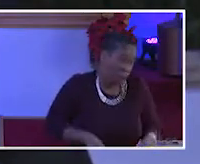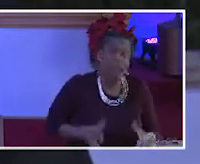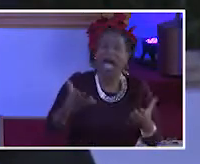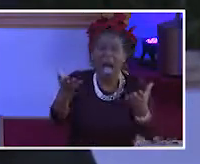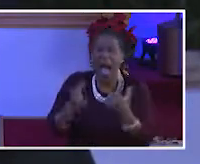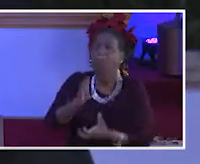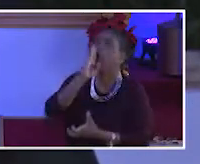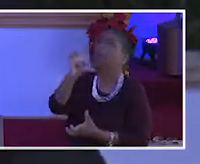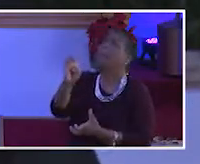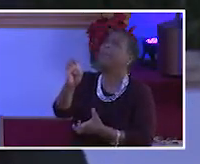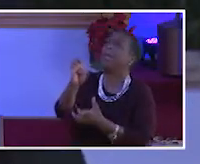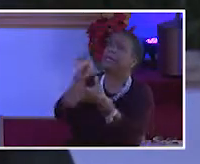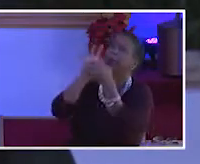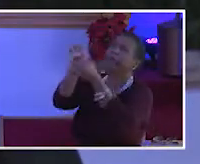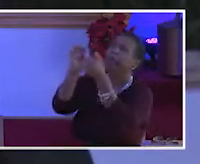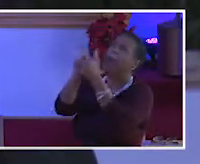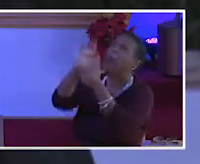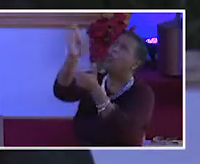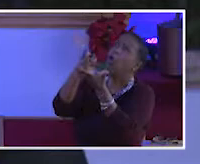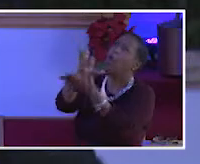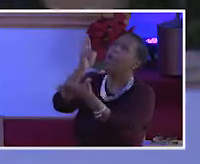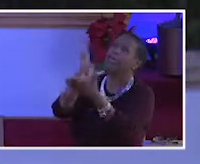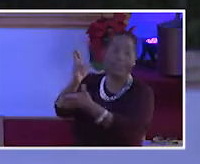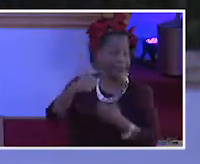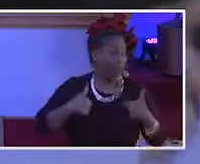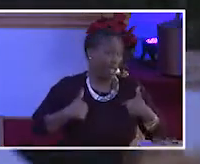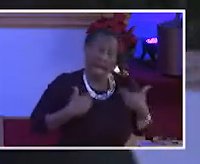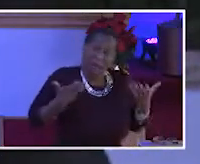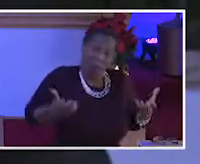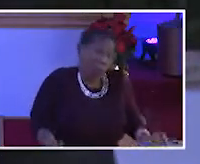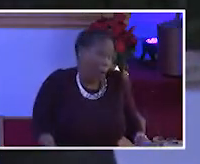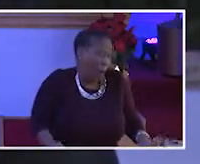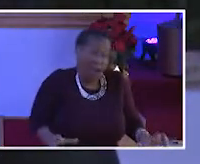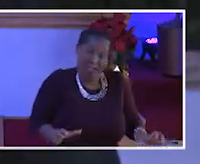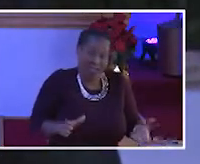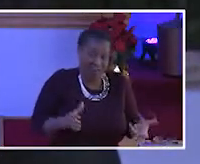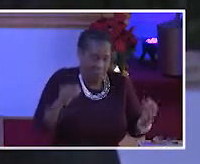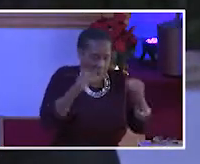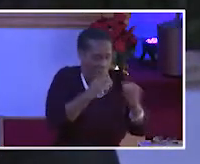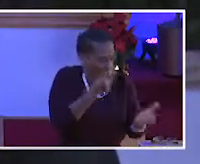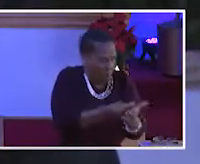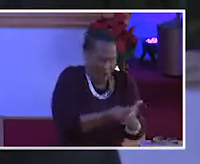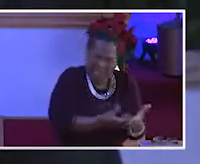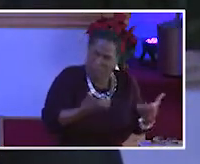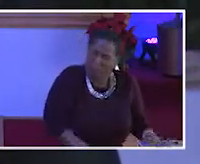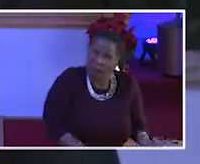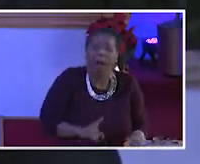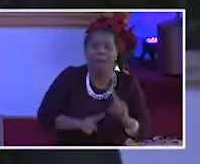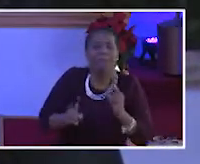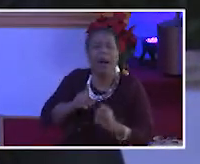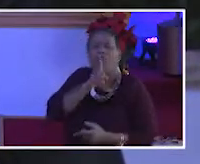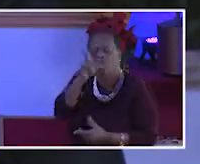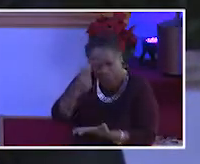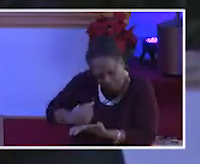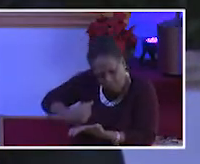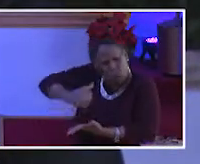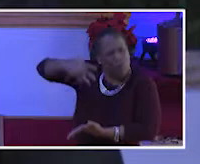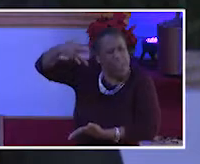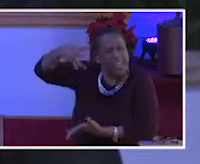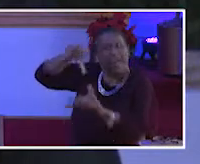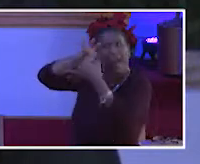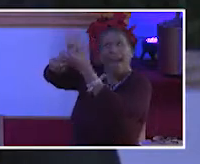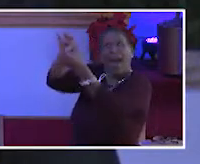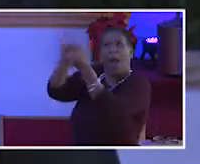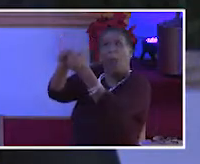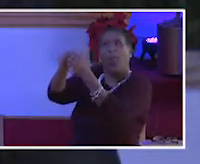be clothed in your righteousness alone. I'm not looking for some more money, but I'm rich as can be